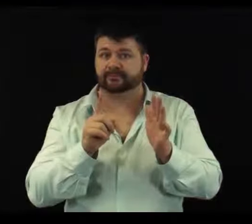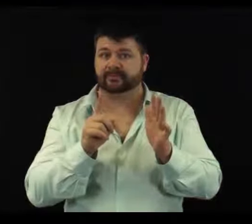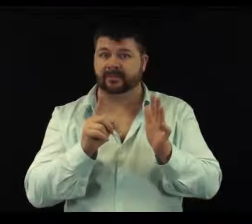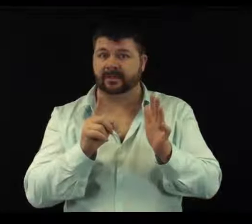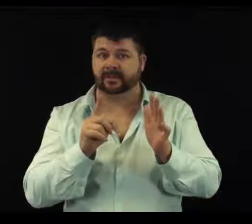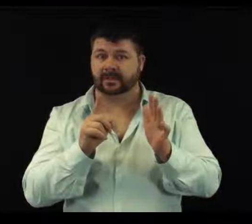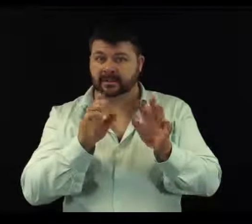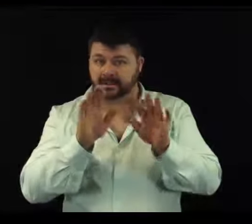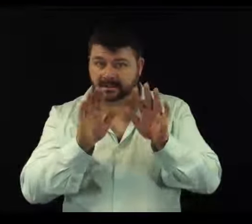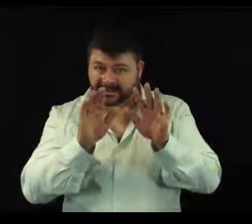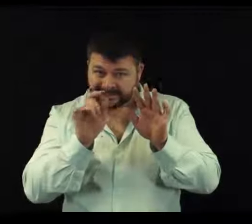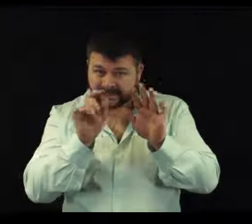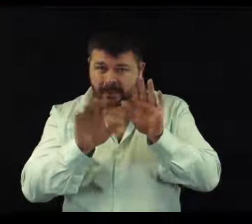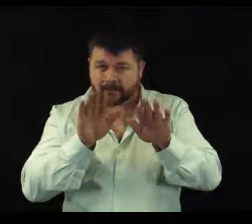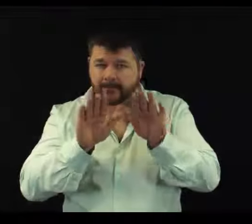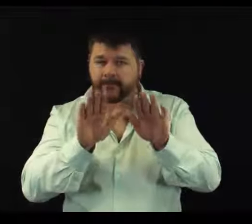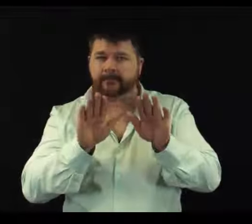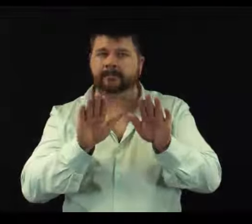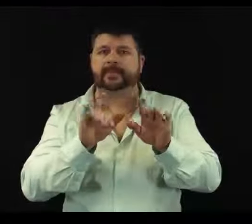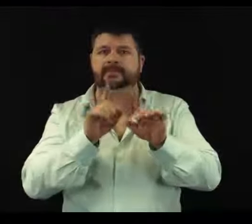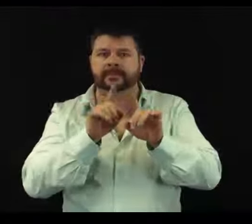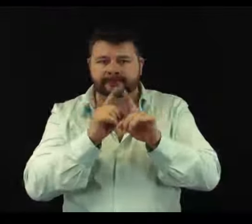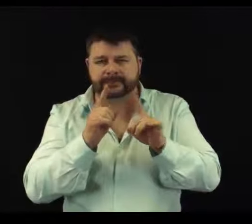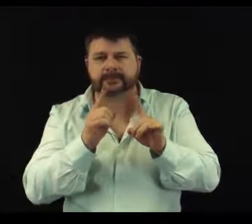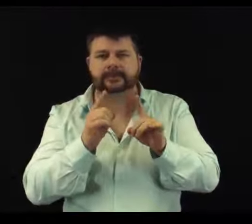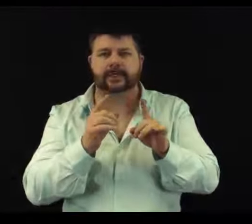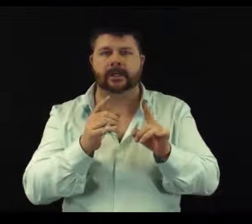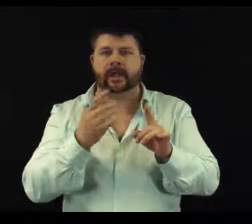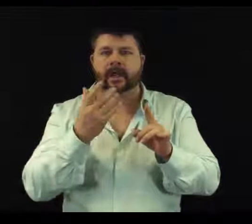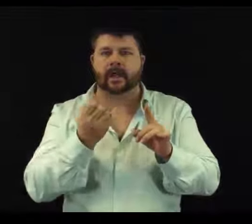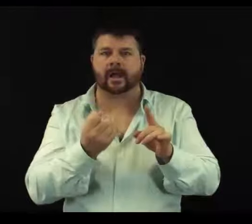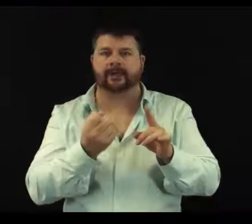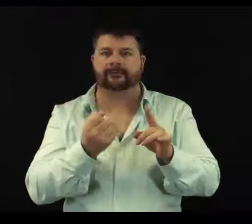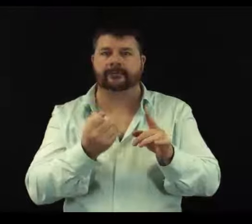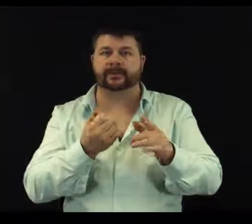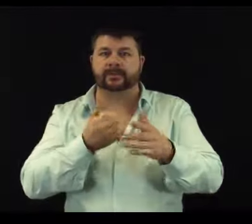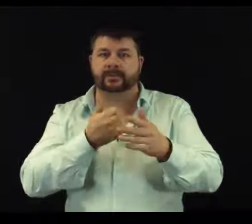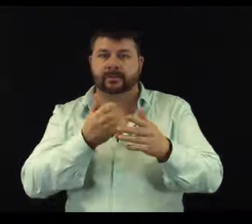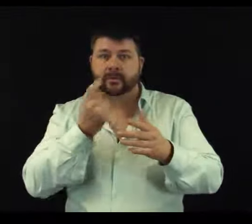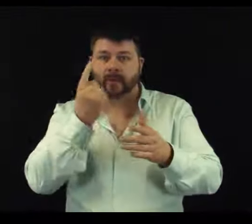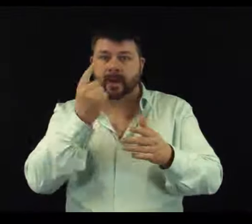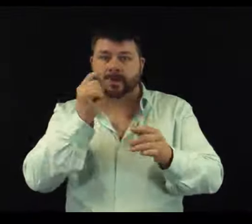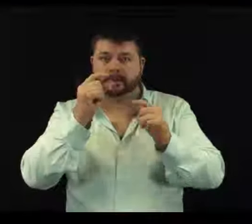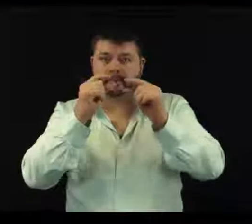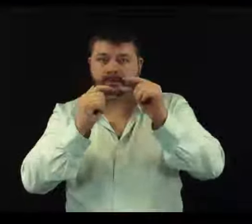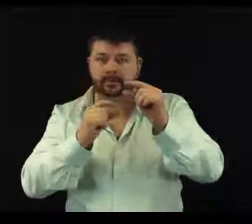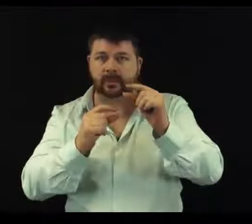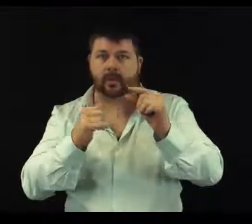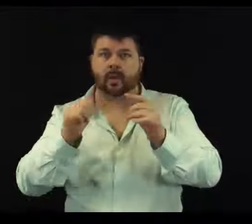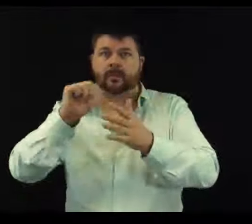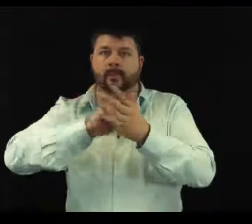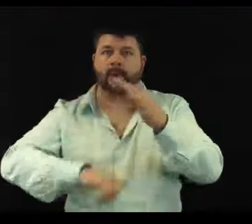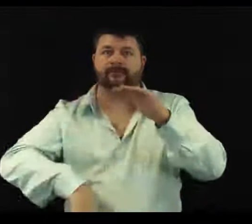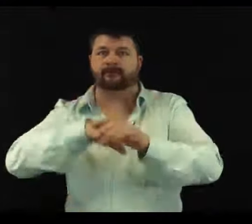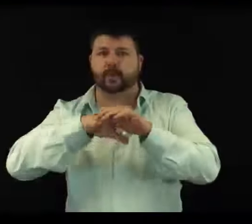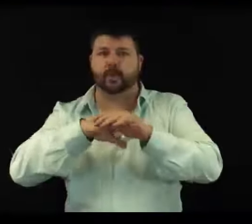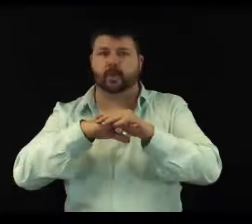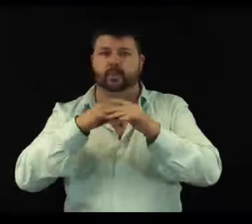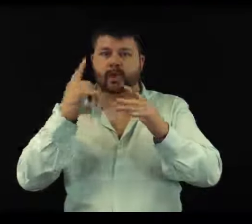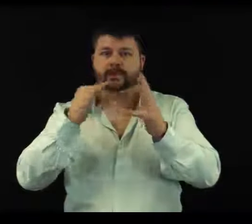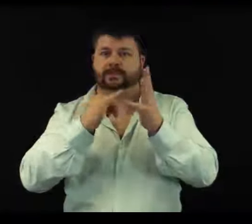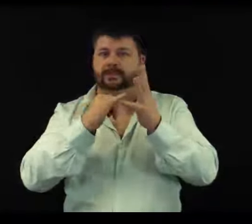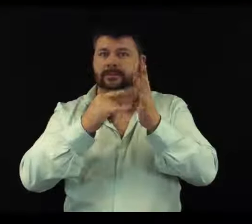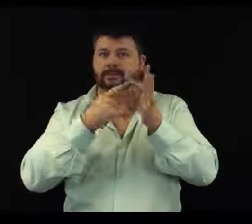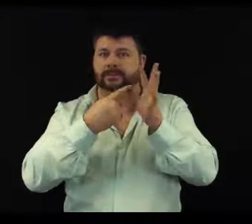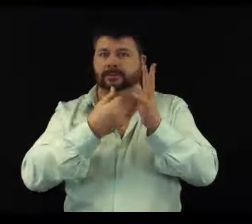download an entire series, much in the same way you can download an entire album in the music section of the store. Once again,